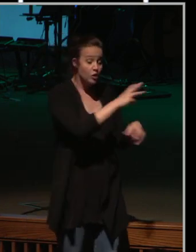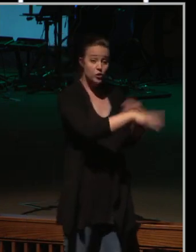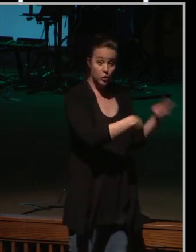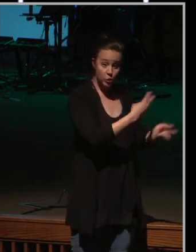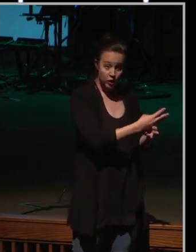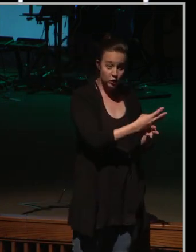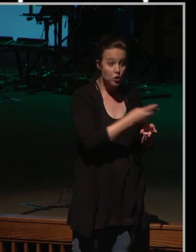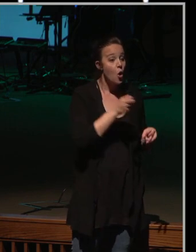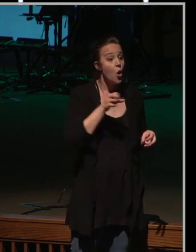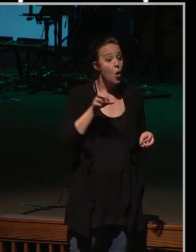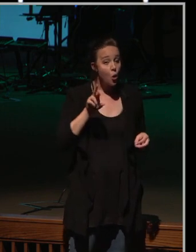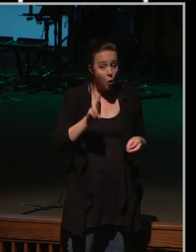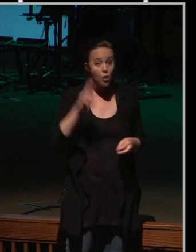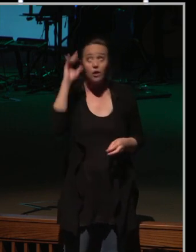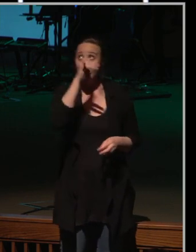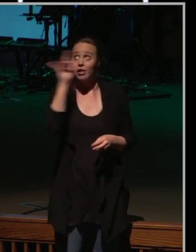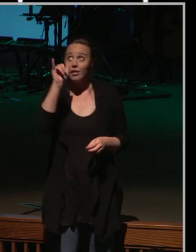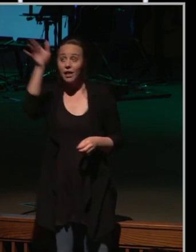to the world around us.